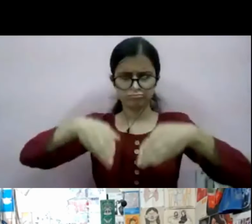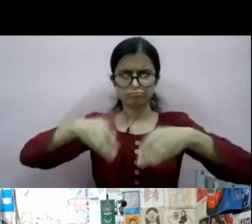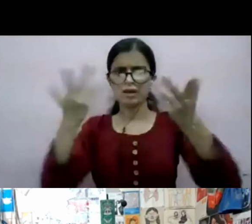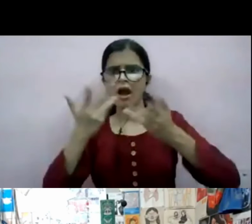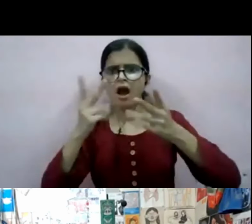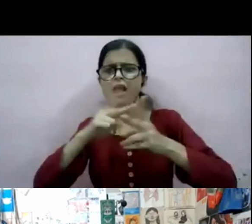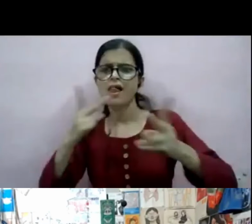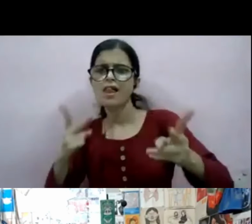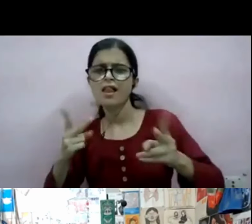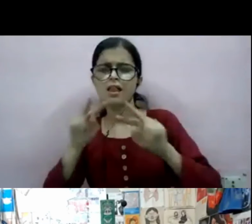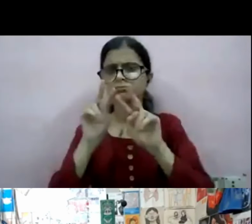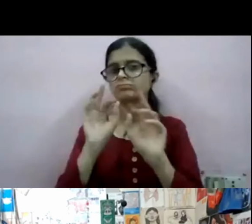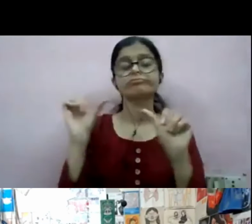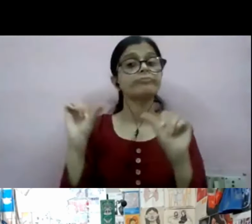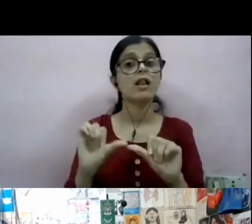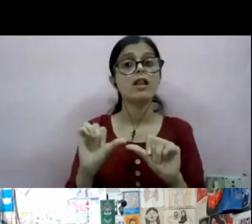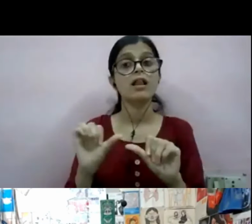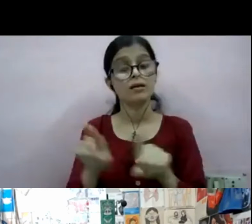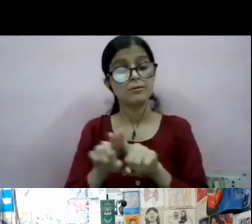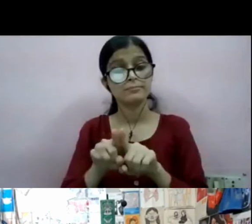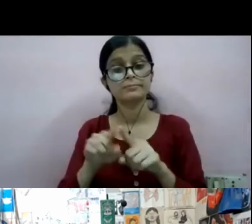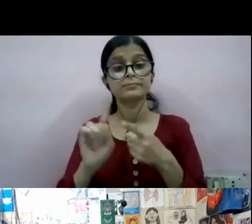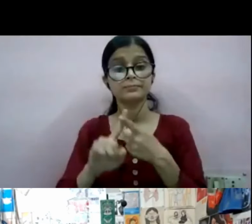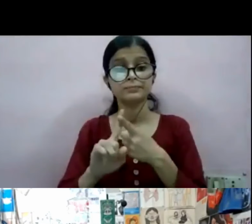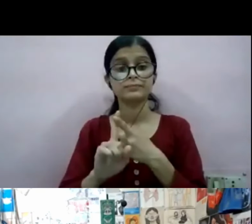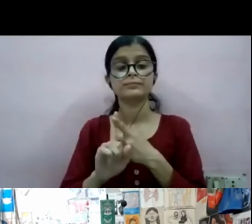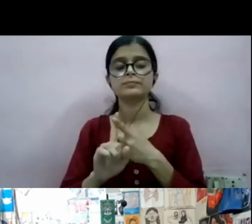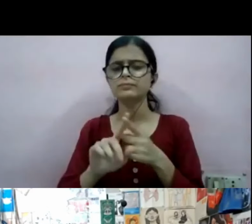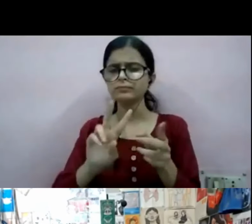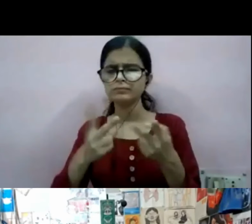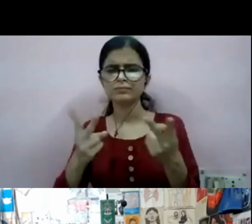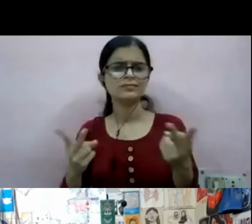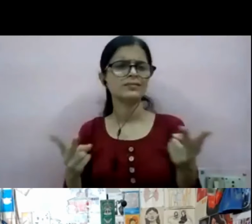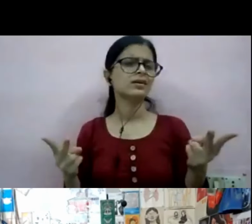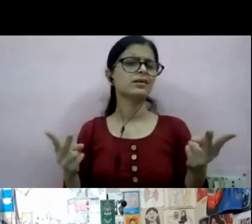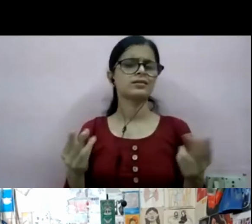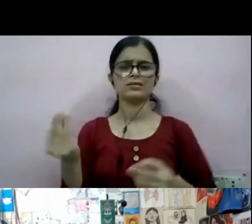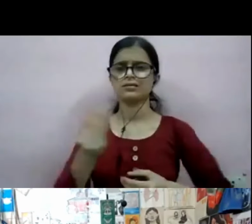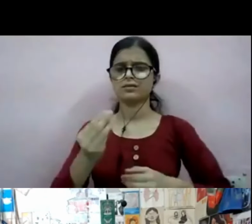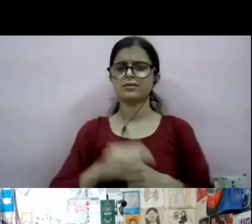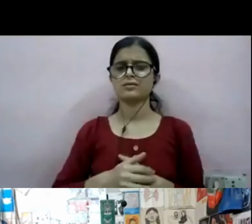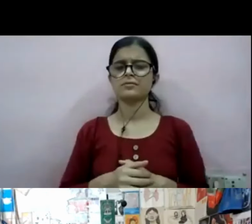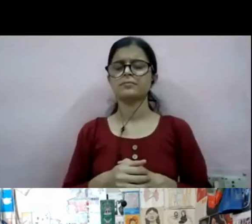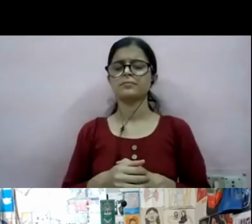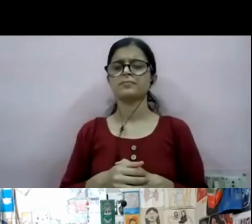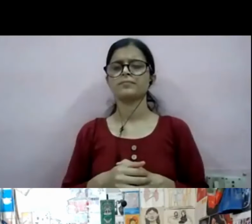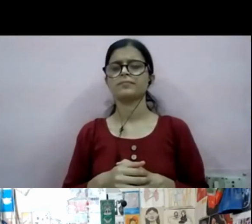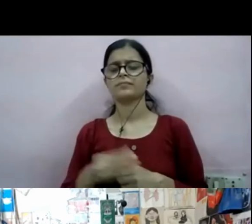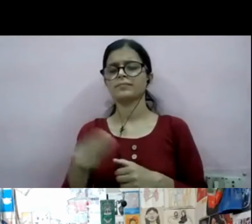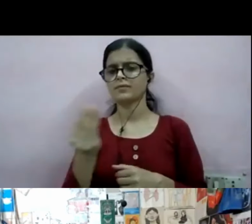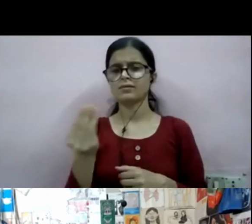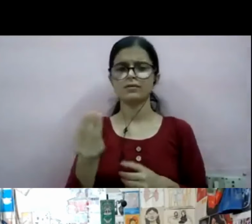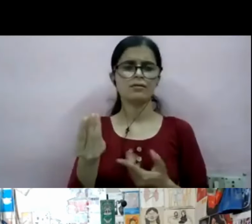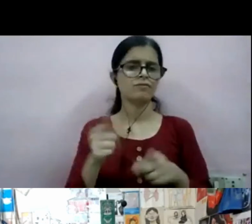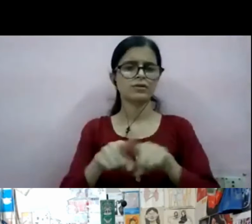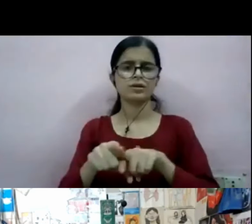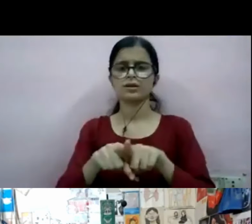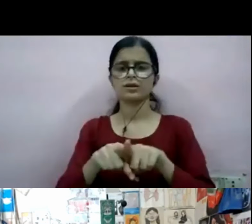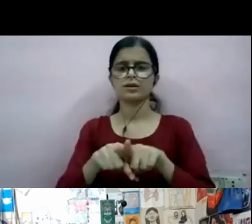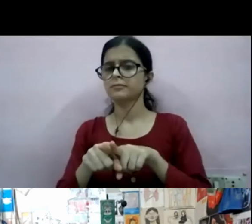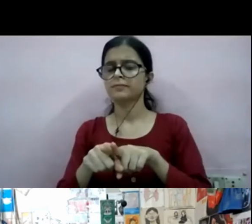Similarly, feminist and queer theorists also cannot develop adequate accounts of gender